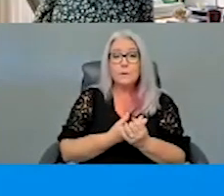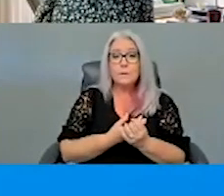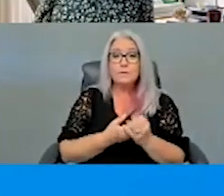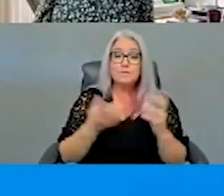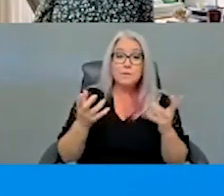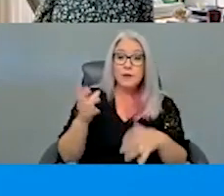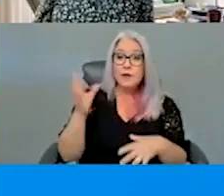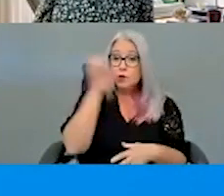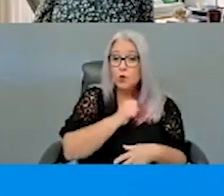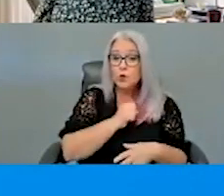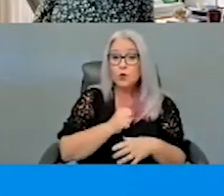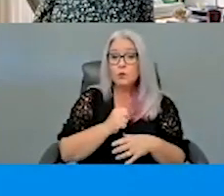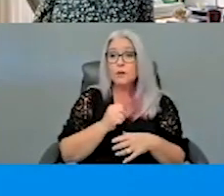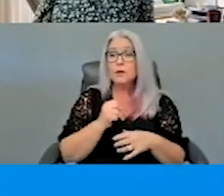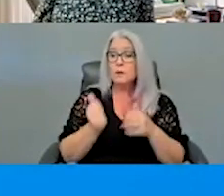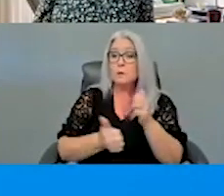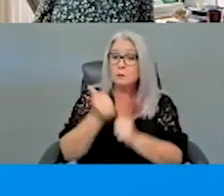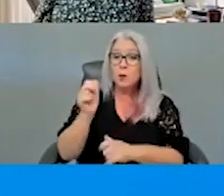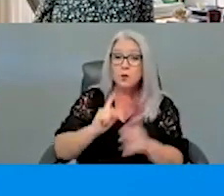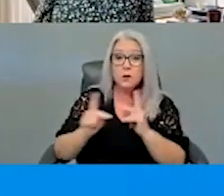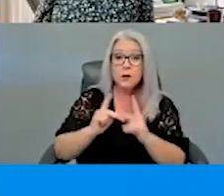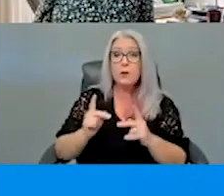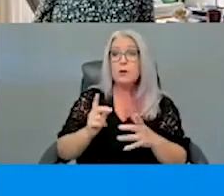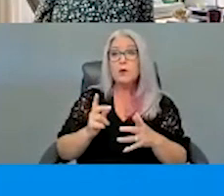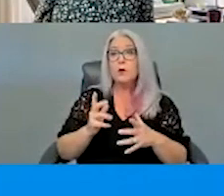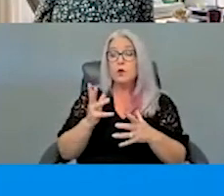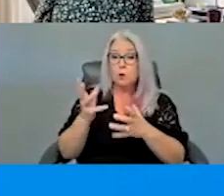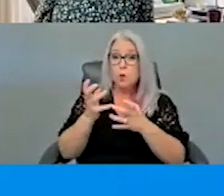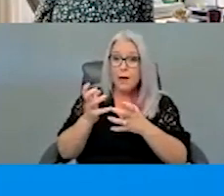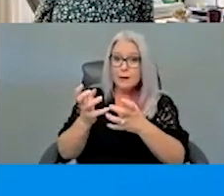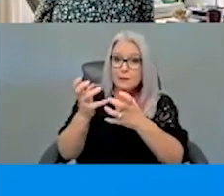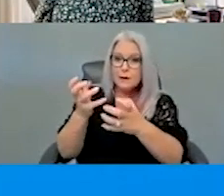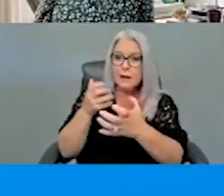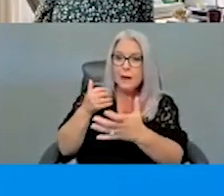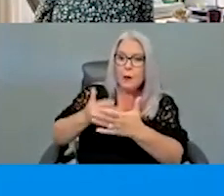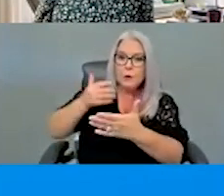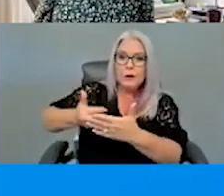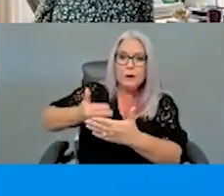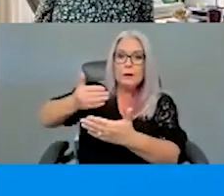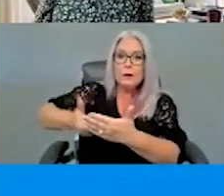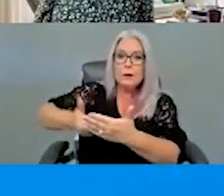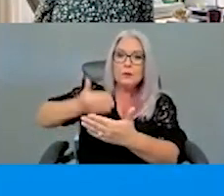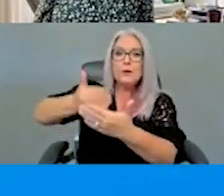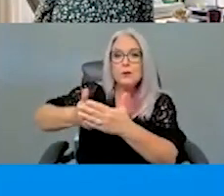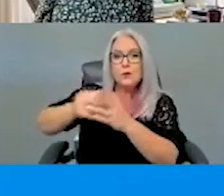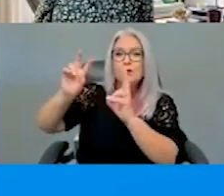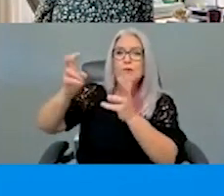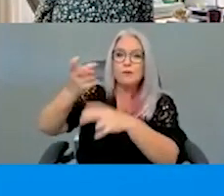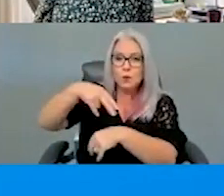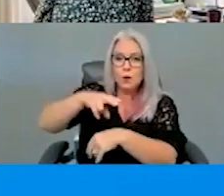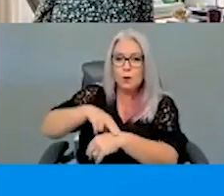and strive to and would give up many things to try to get closer to that declaration of